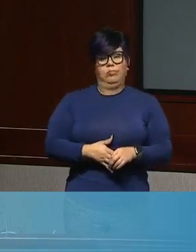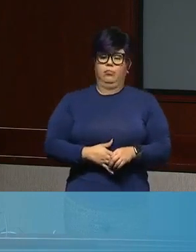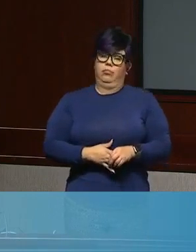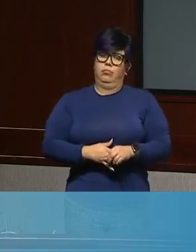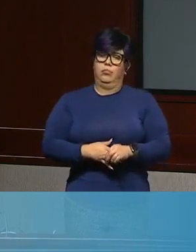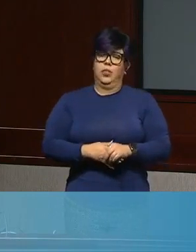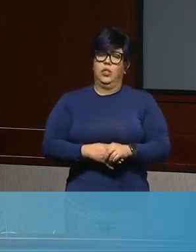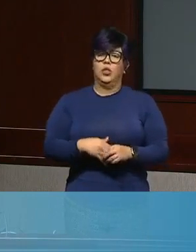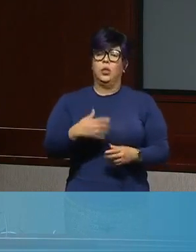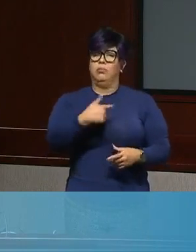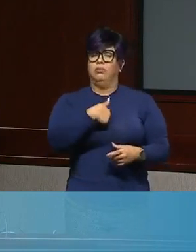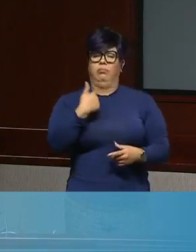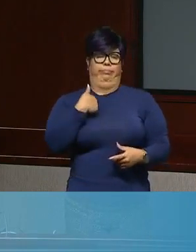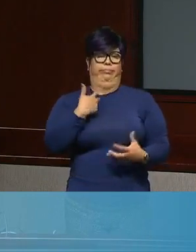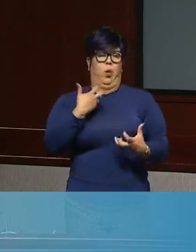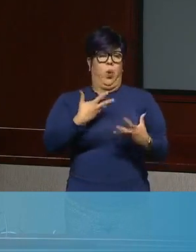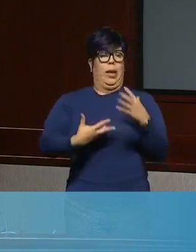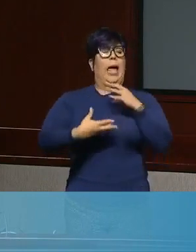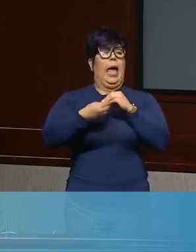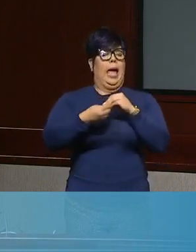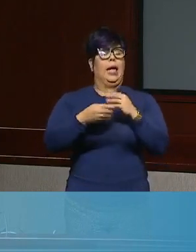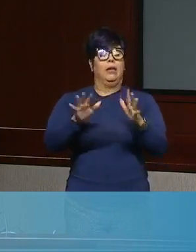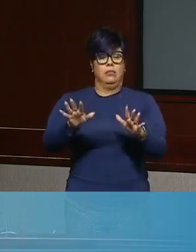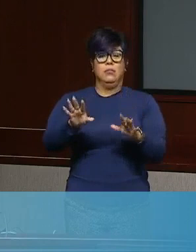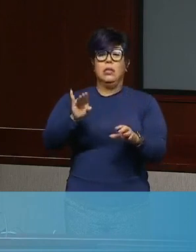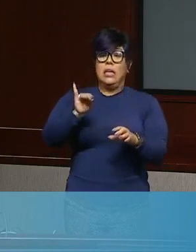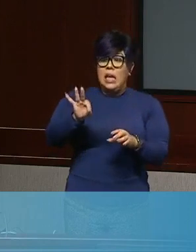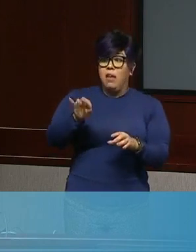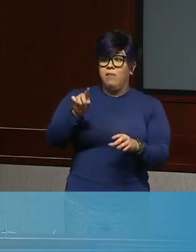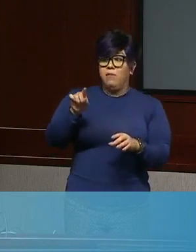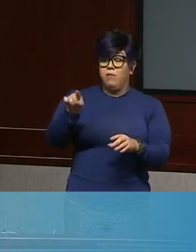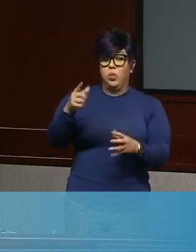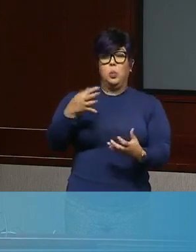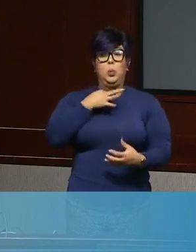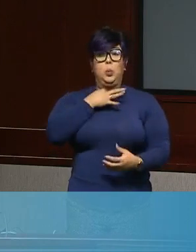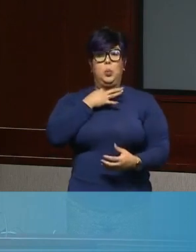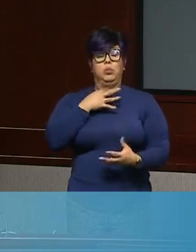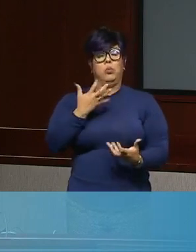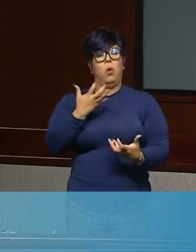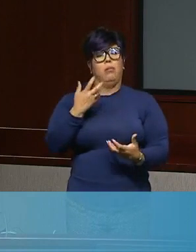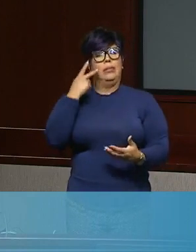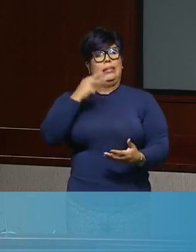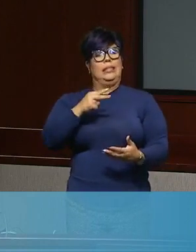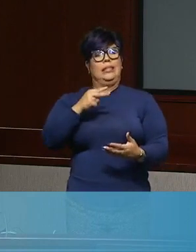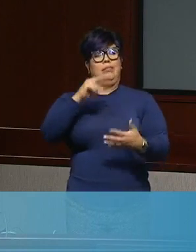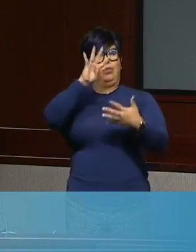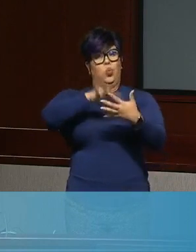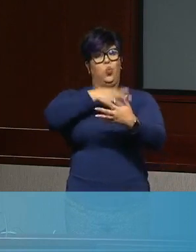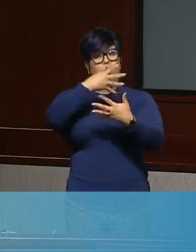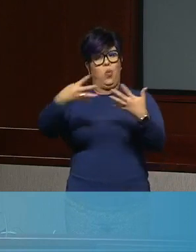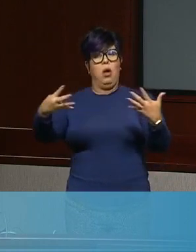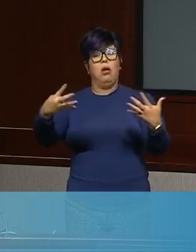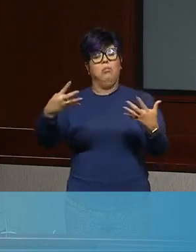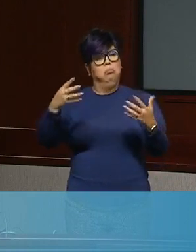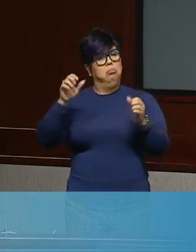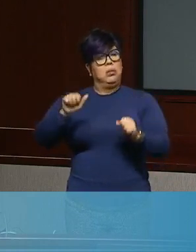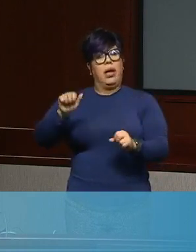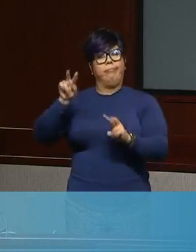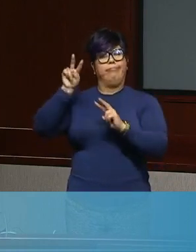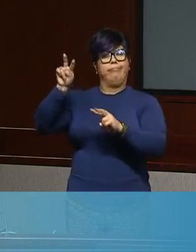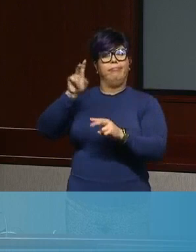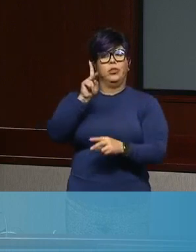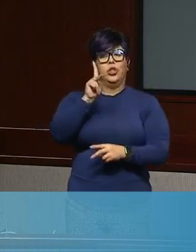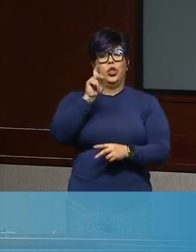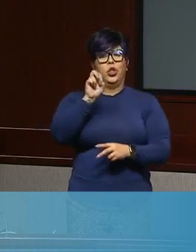Just to tag on to what Matt said, I would add that if you're looking for the graph, or if you're a member of the public, it's available Kern County Public